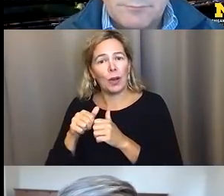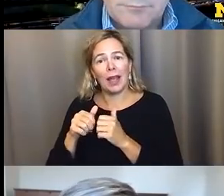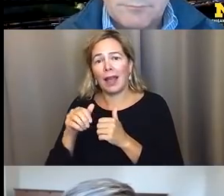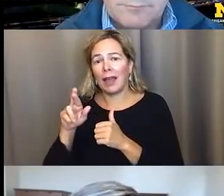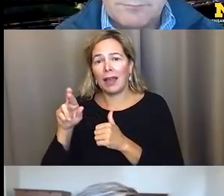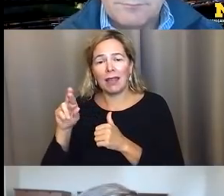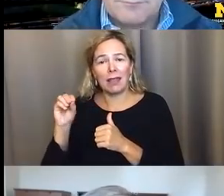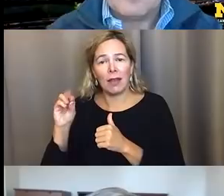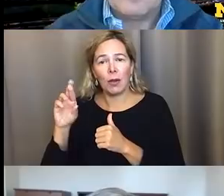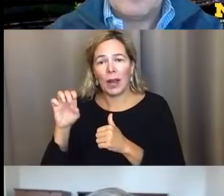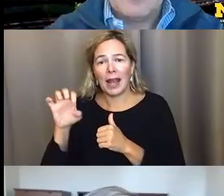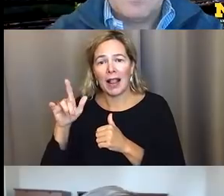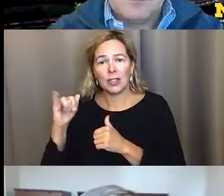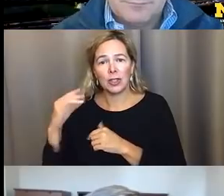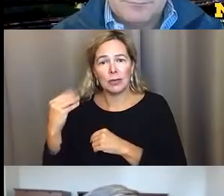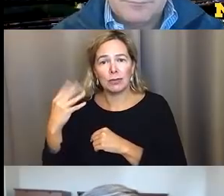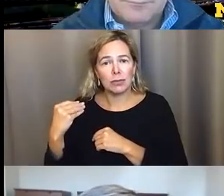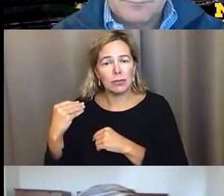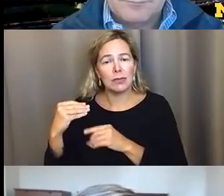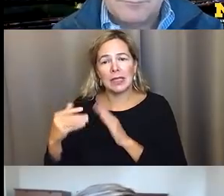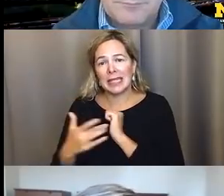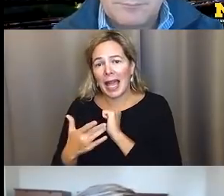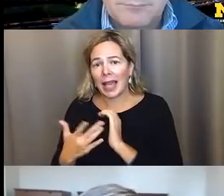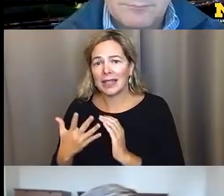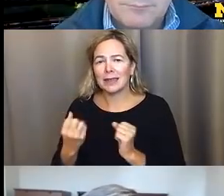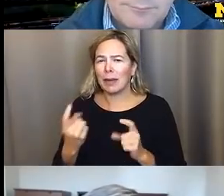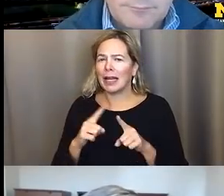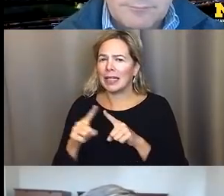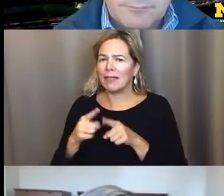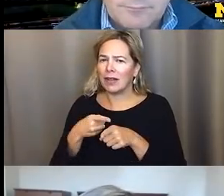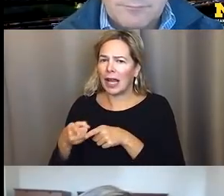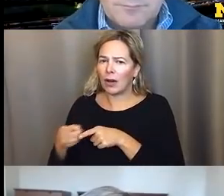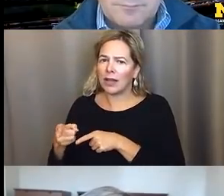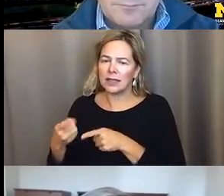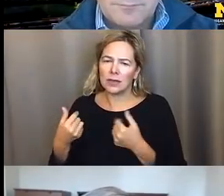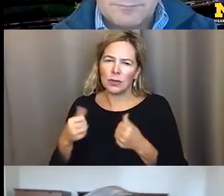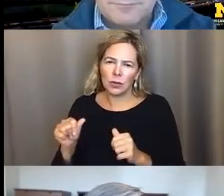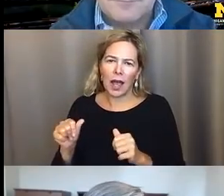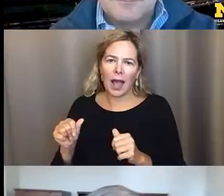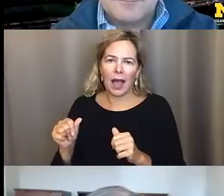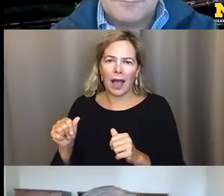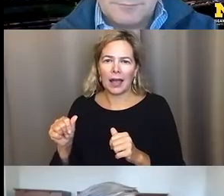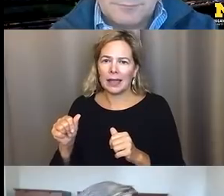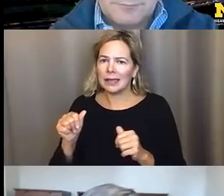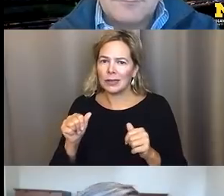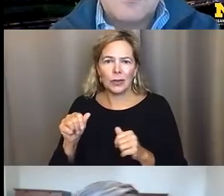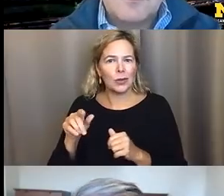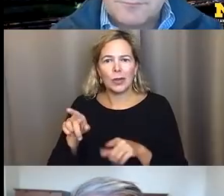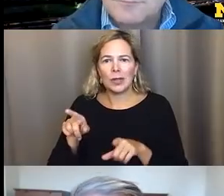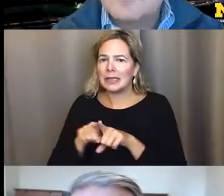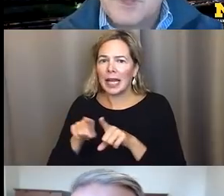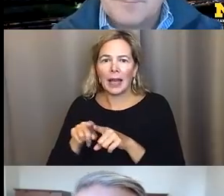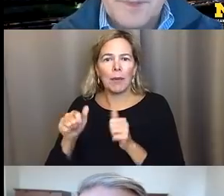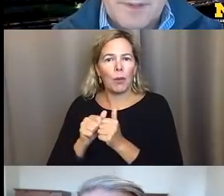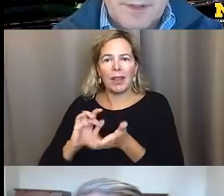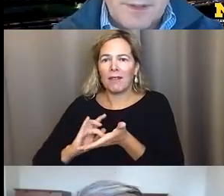issue with a number of areas. So we're trying to, farm techs, same thing.